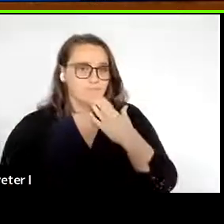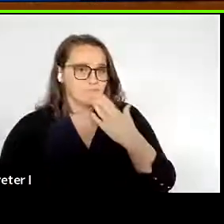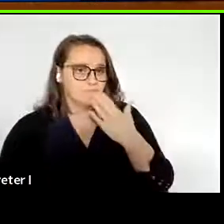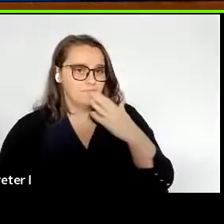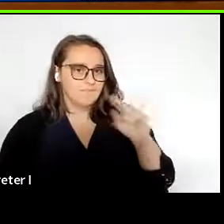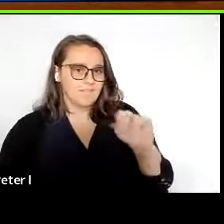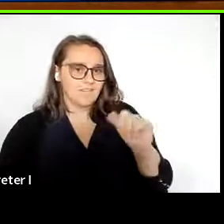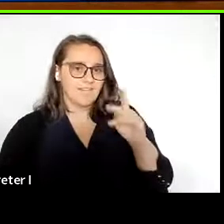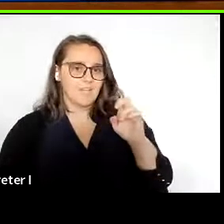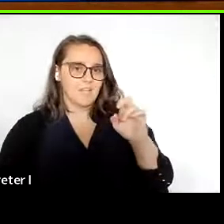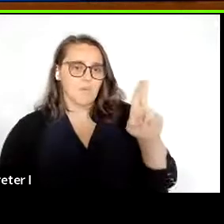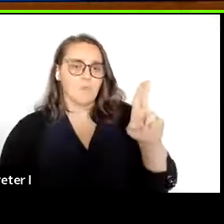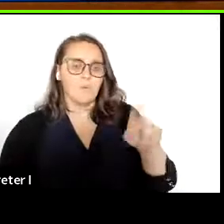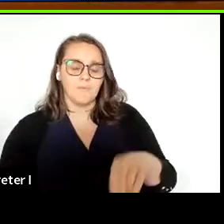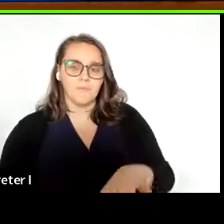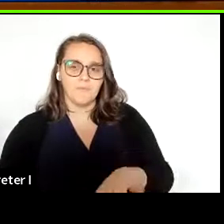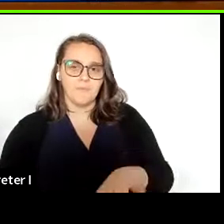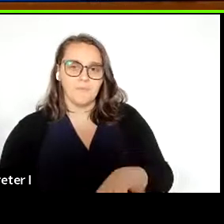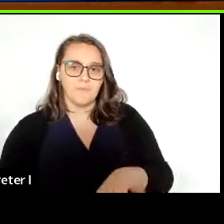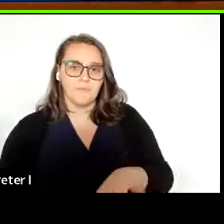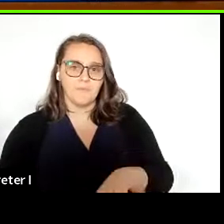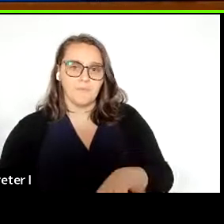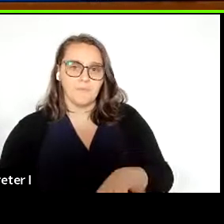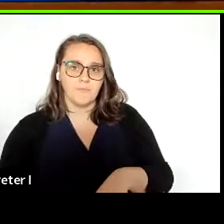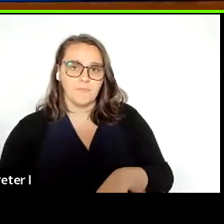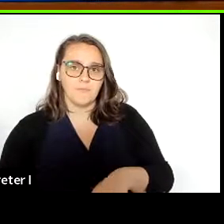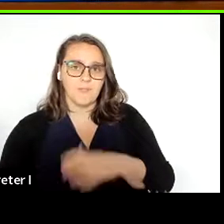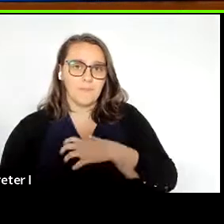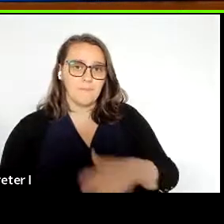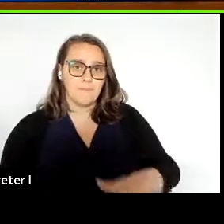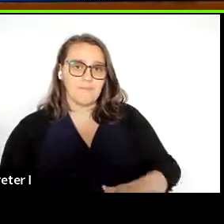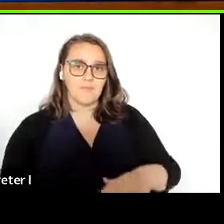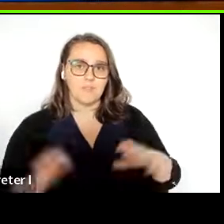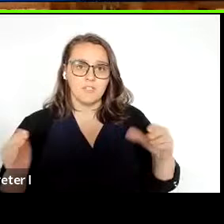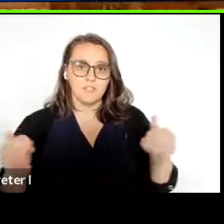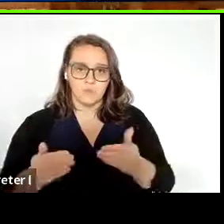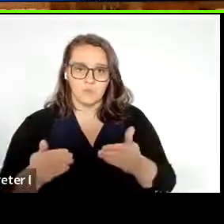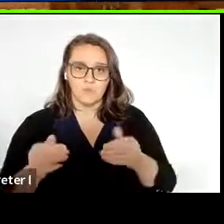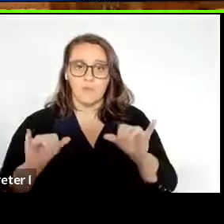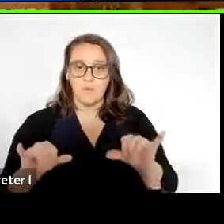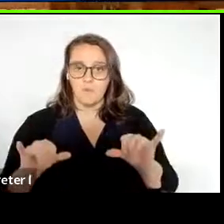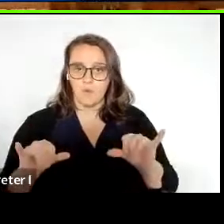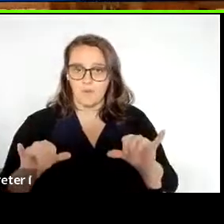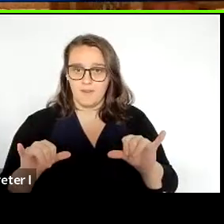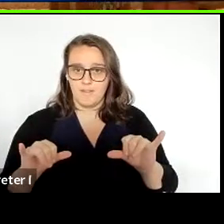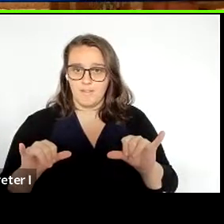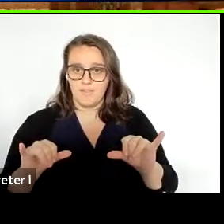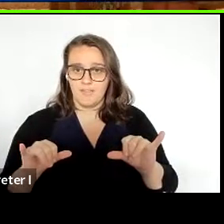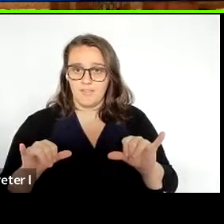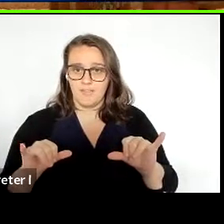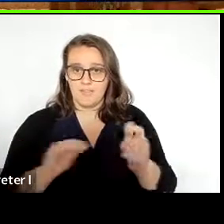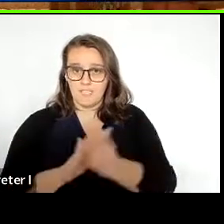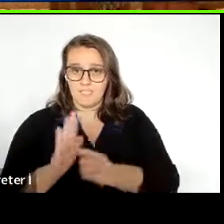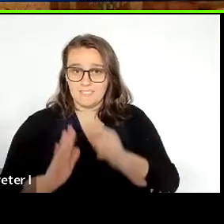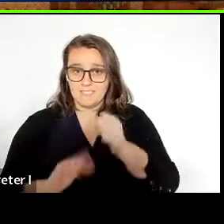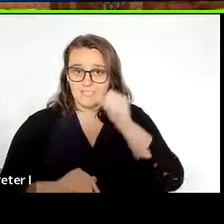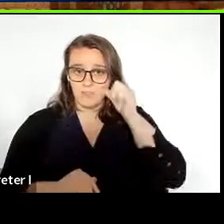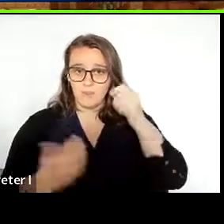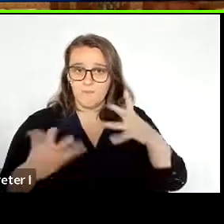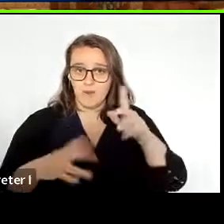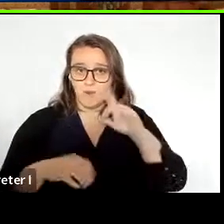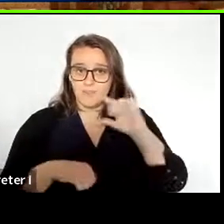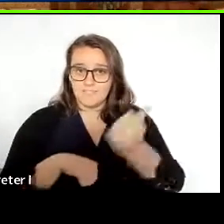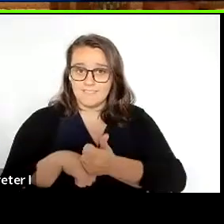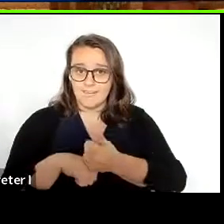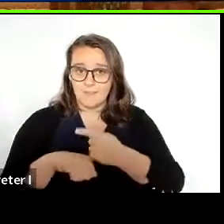Nadeau. Councilmember Nadeau, the mayor introduced the permanent legislation yesterday. Have you scheduled a hearing or are you